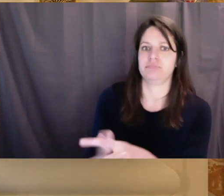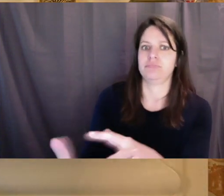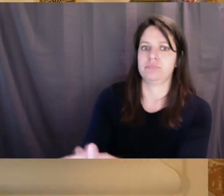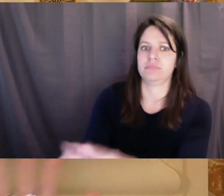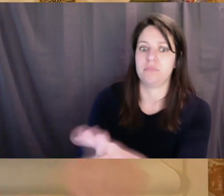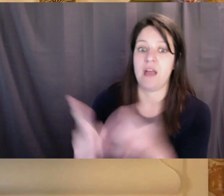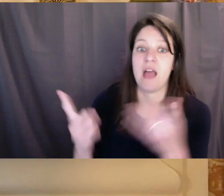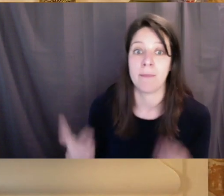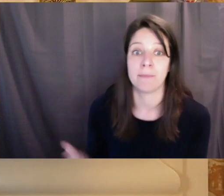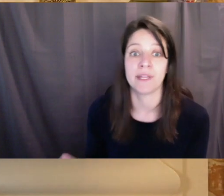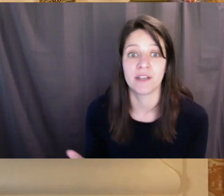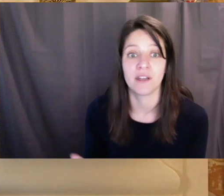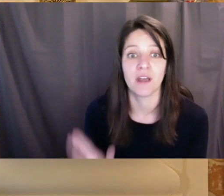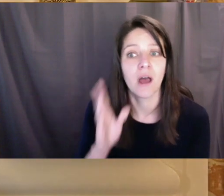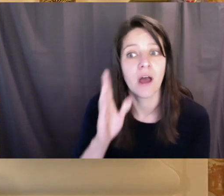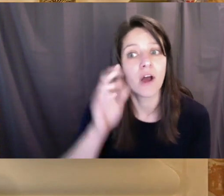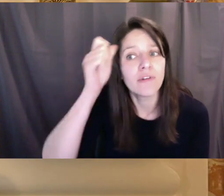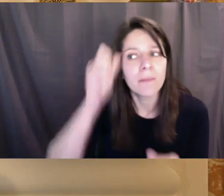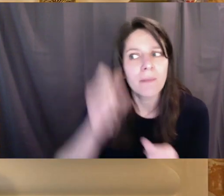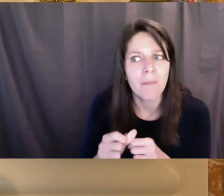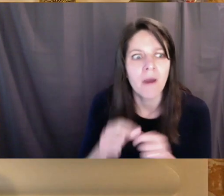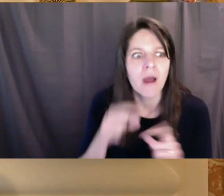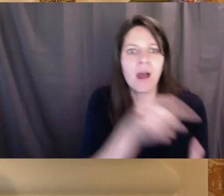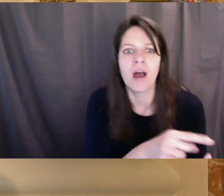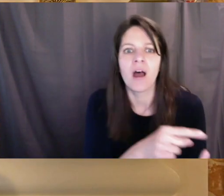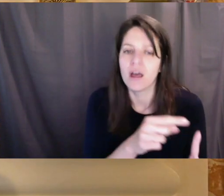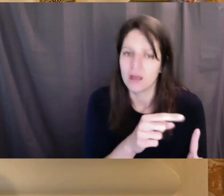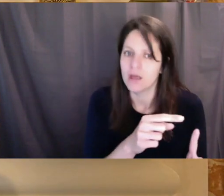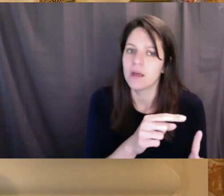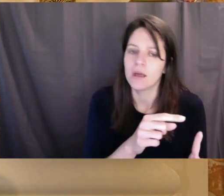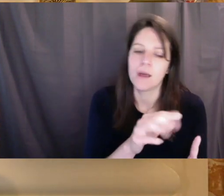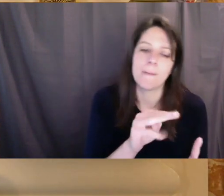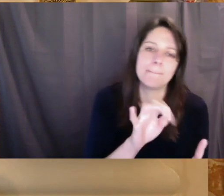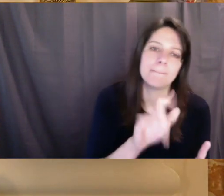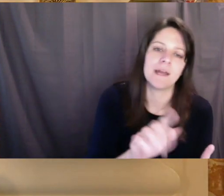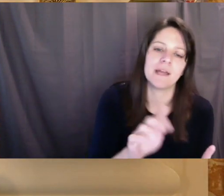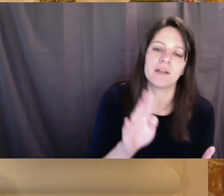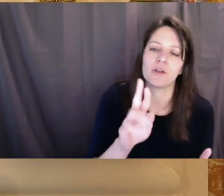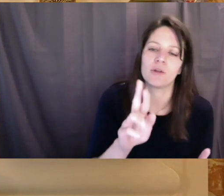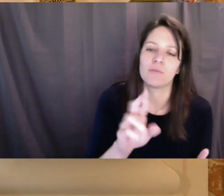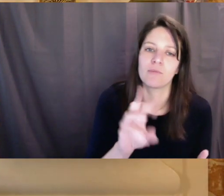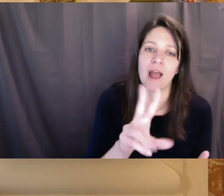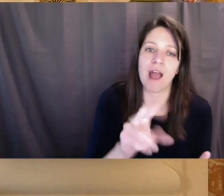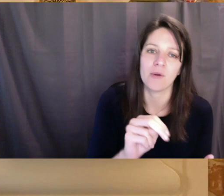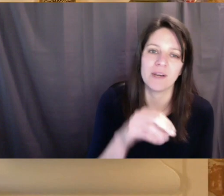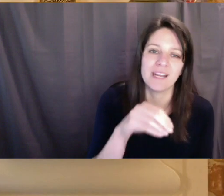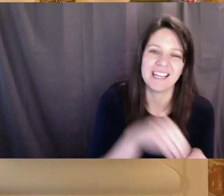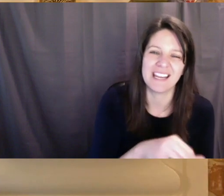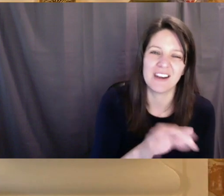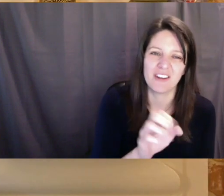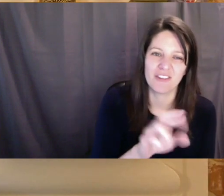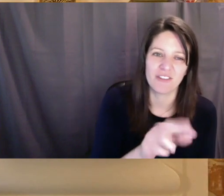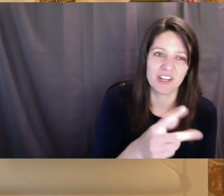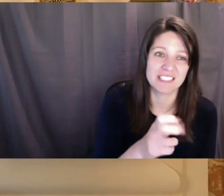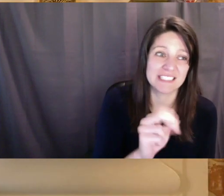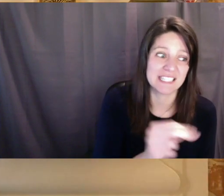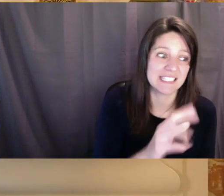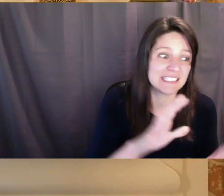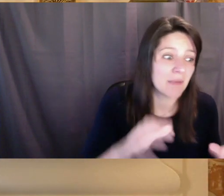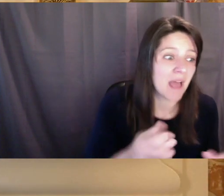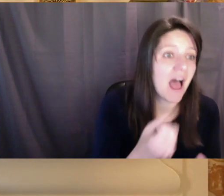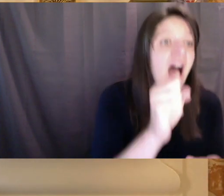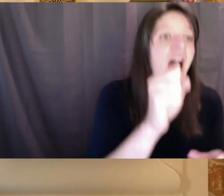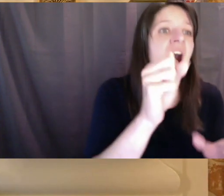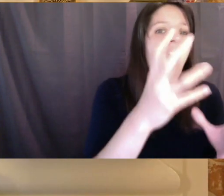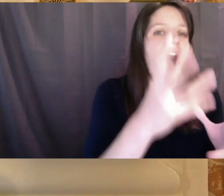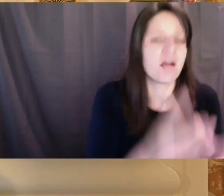we've had way too many kairos moments in the last few years, such as when there seemed to be a moment surrounding the killing of Michael Brown in